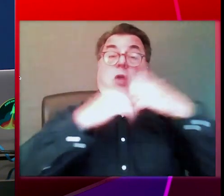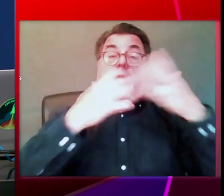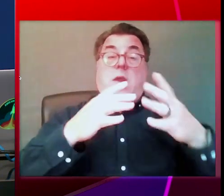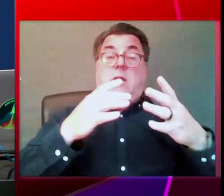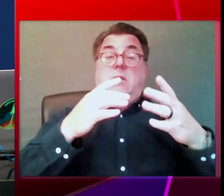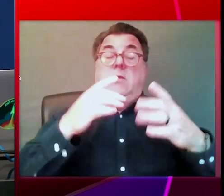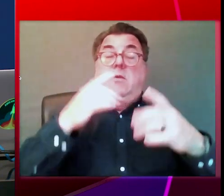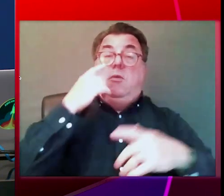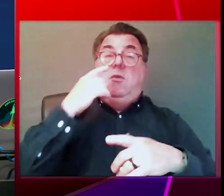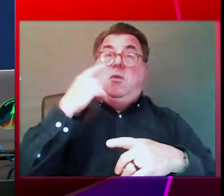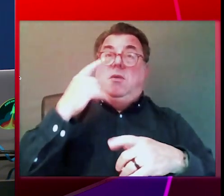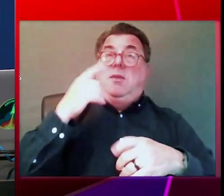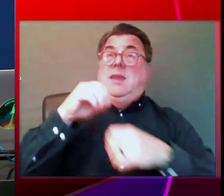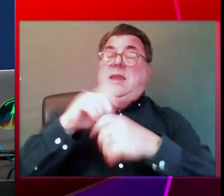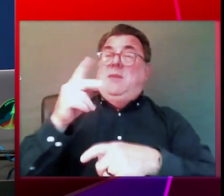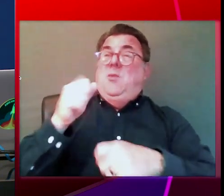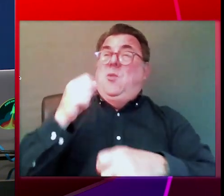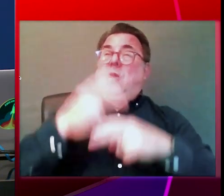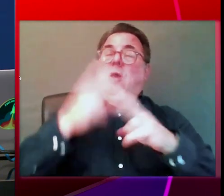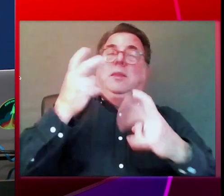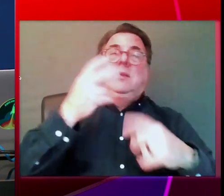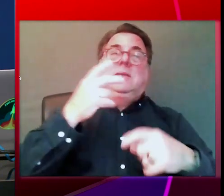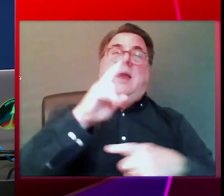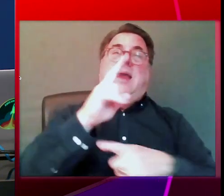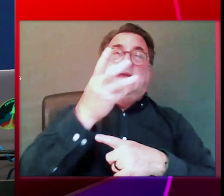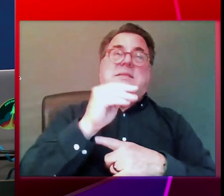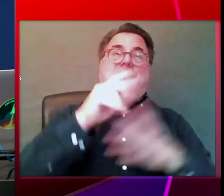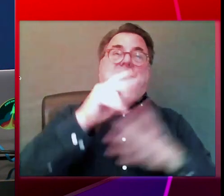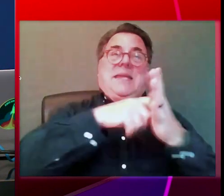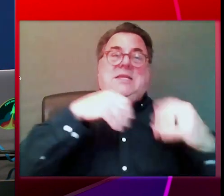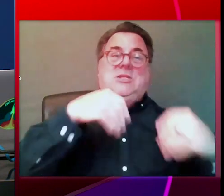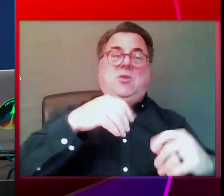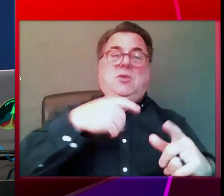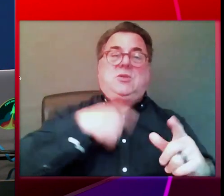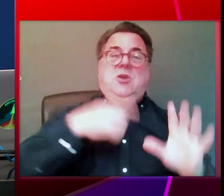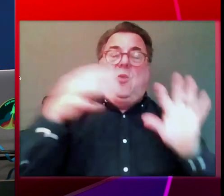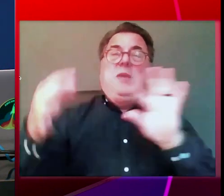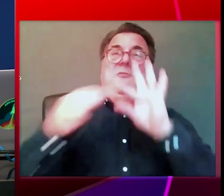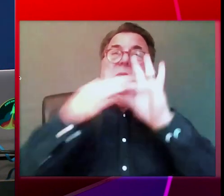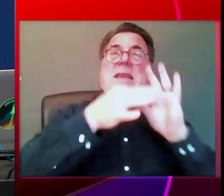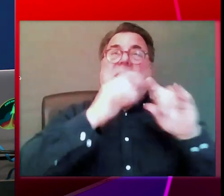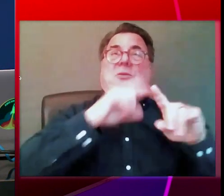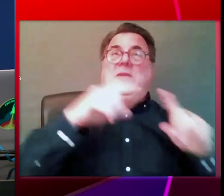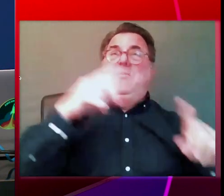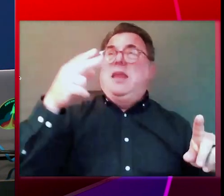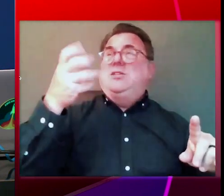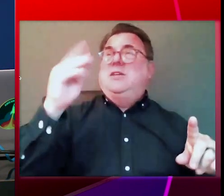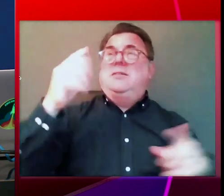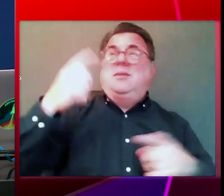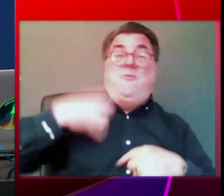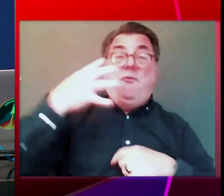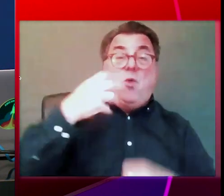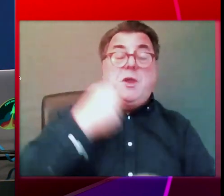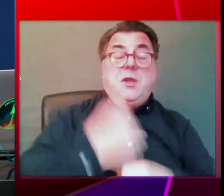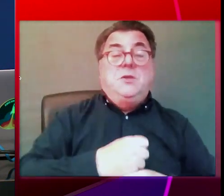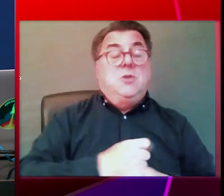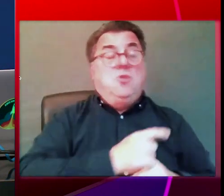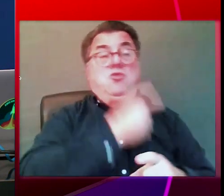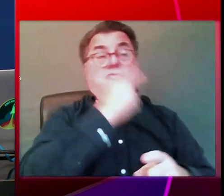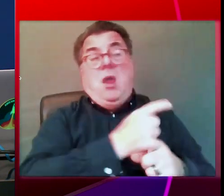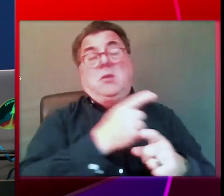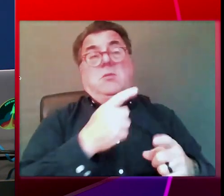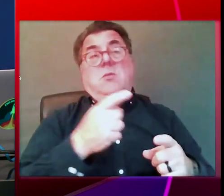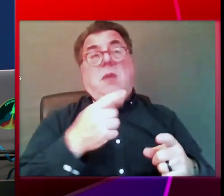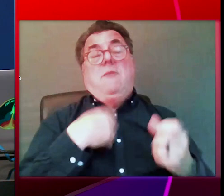in KMS, the custom key store. Yeah, yeah. And so we've been connecting to other HSMs for 4 years. So you're right, we have a number